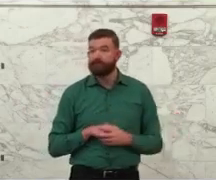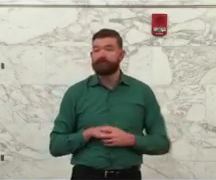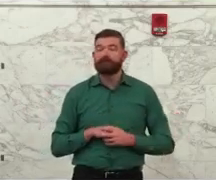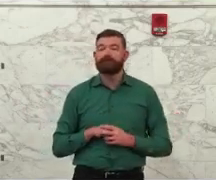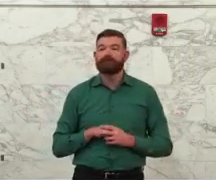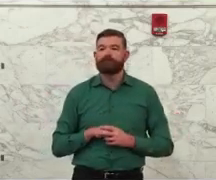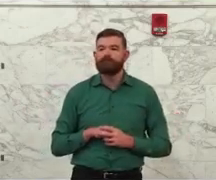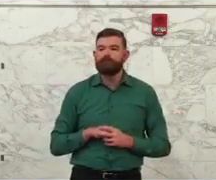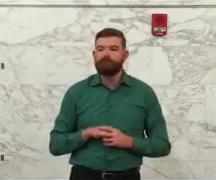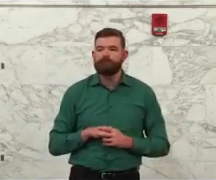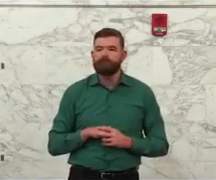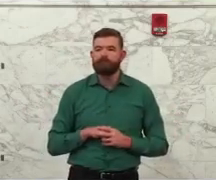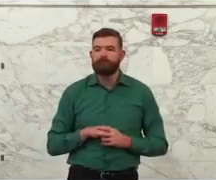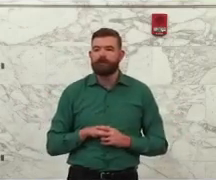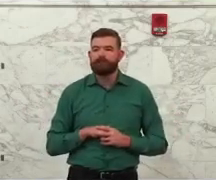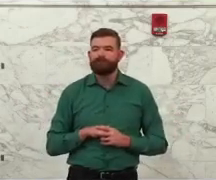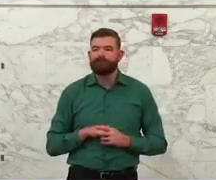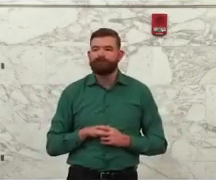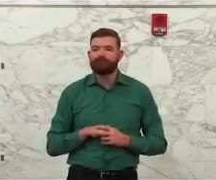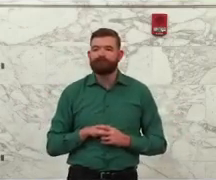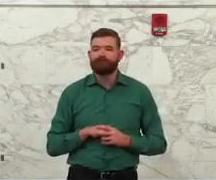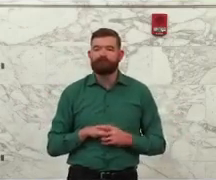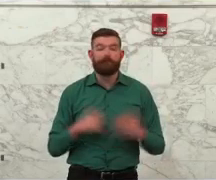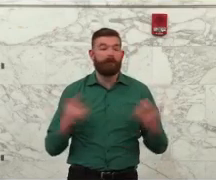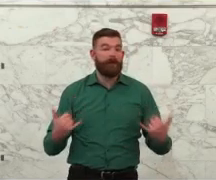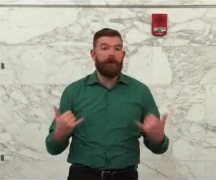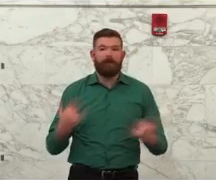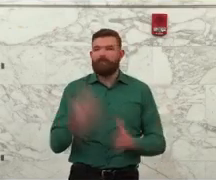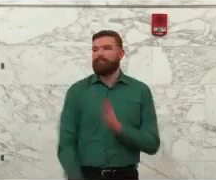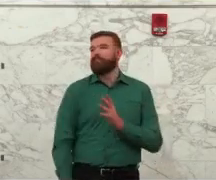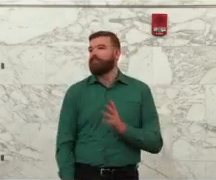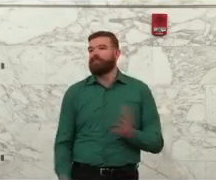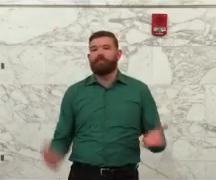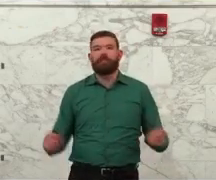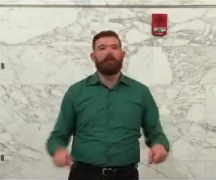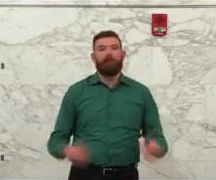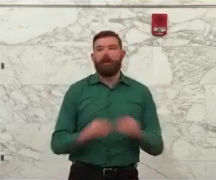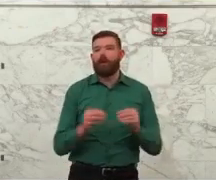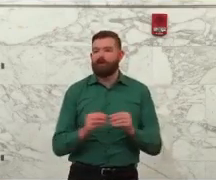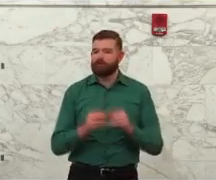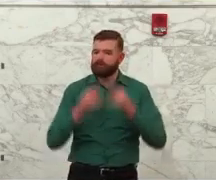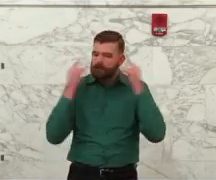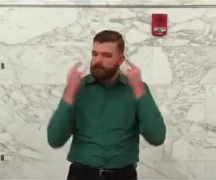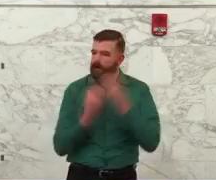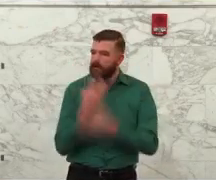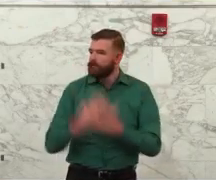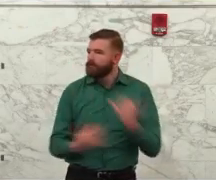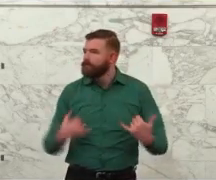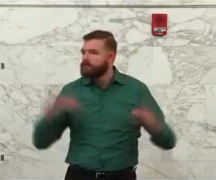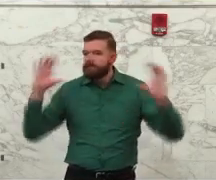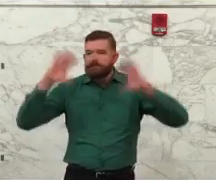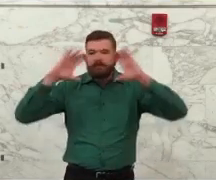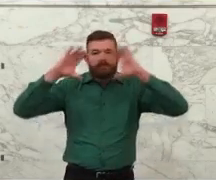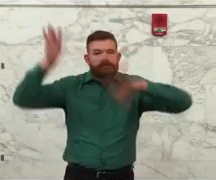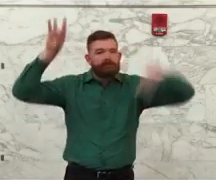personal protective equipment, and that's why there's a meeting right now. We're doing everything we can to turn over every single